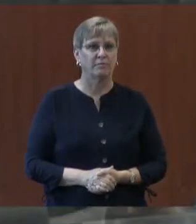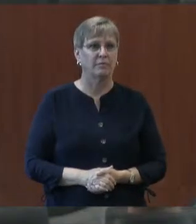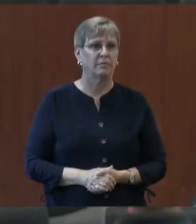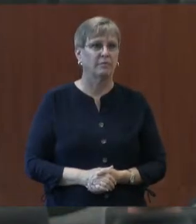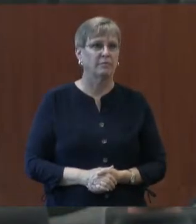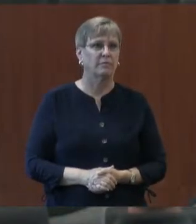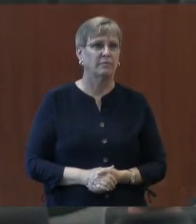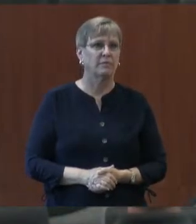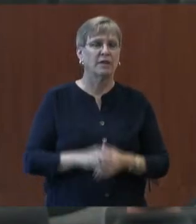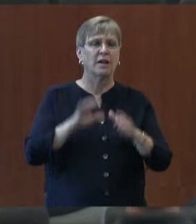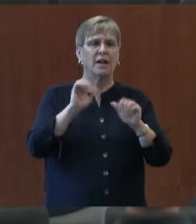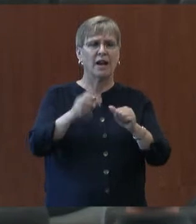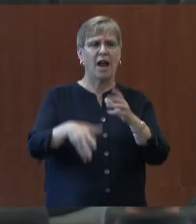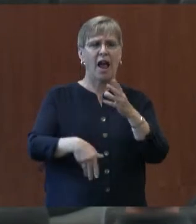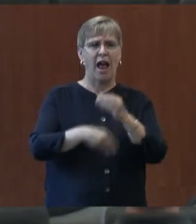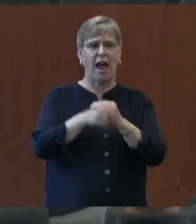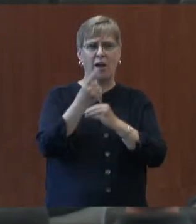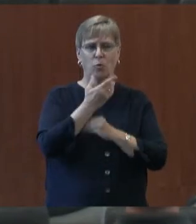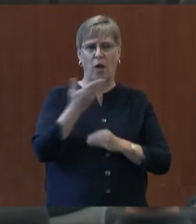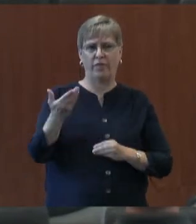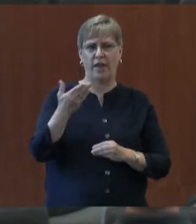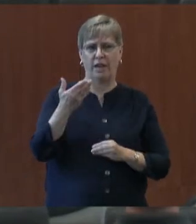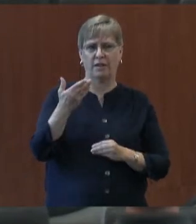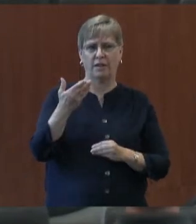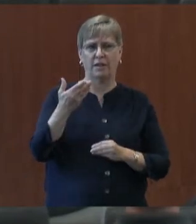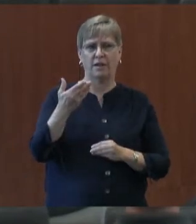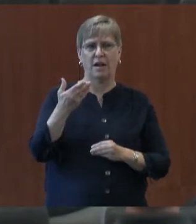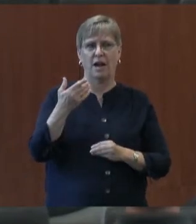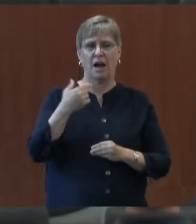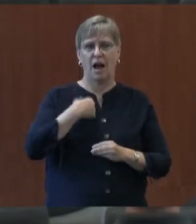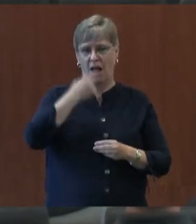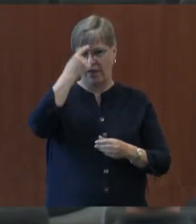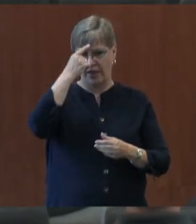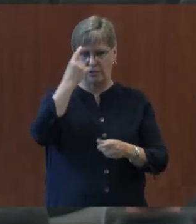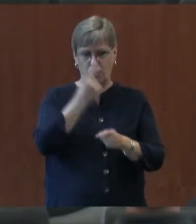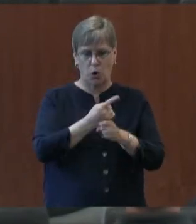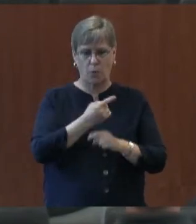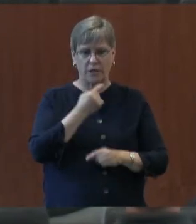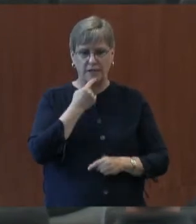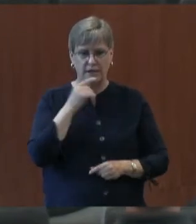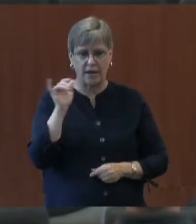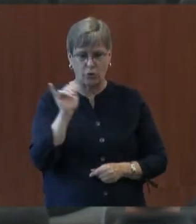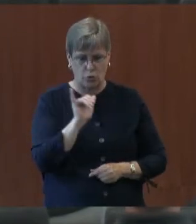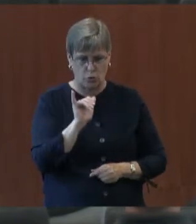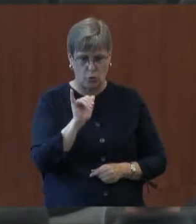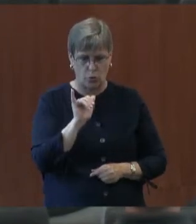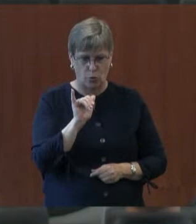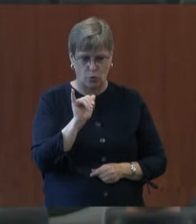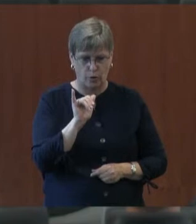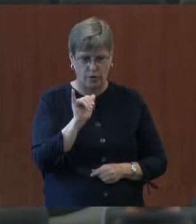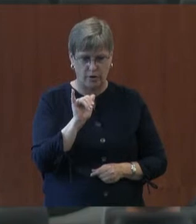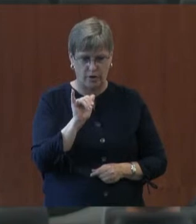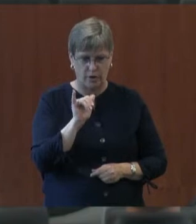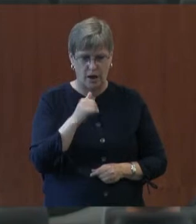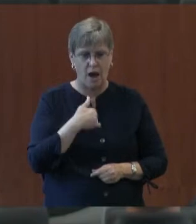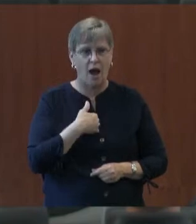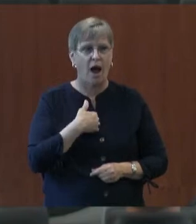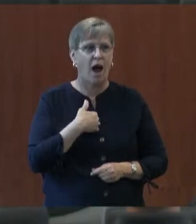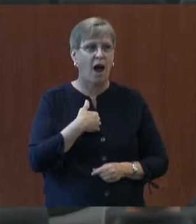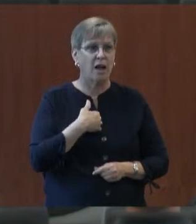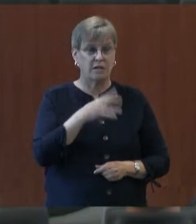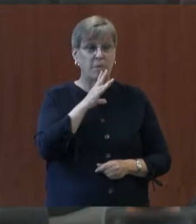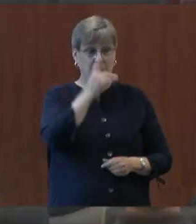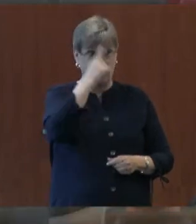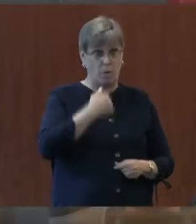Mrs., could I just add one thing? I do think it'd be appropriate to also say that I speaking for myself,